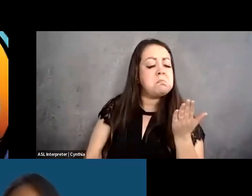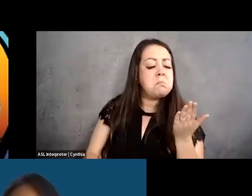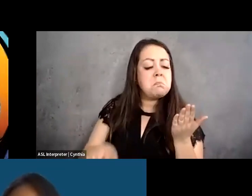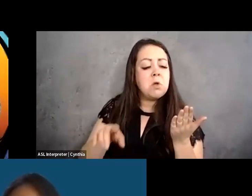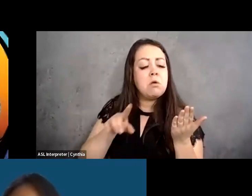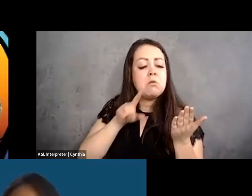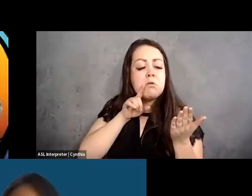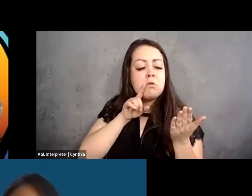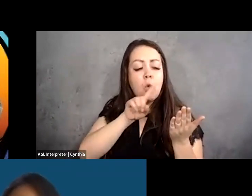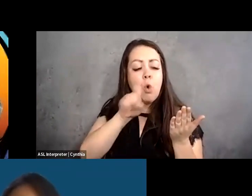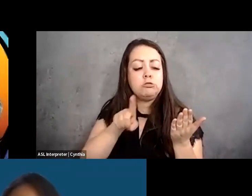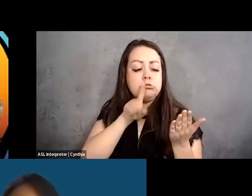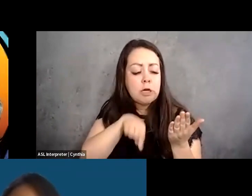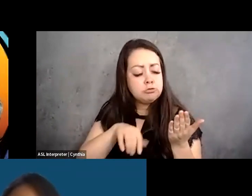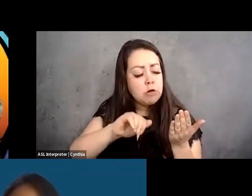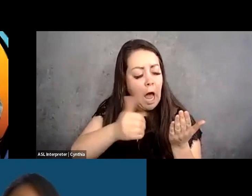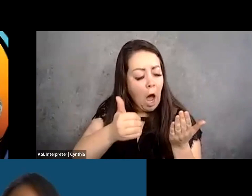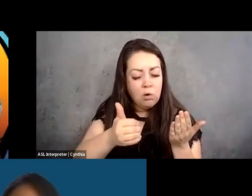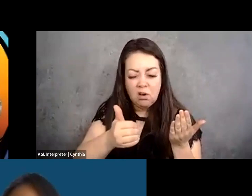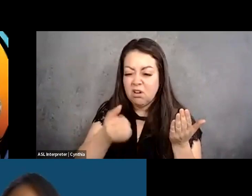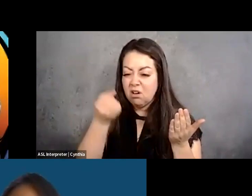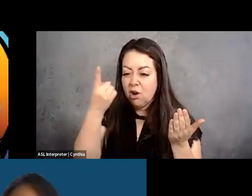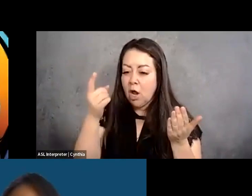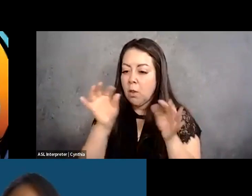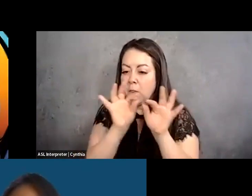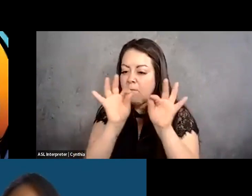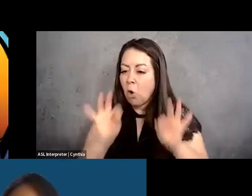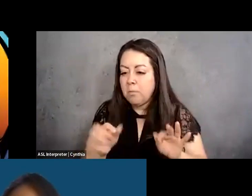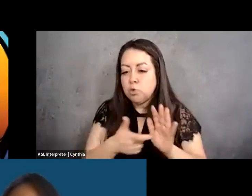form that is required for in a HUD audit.